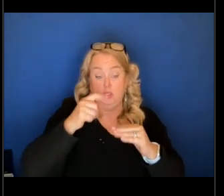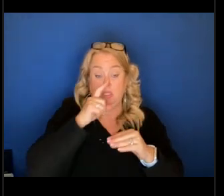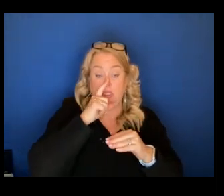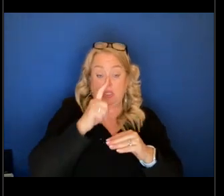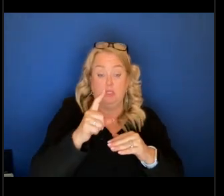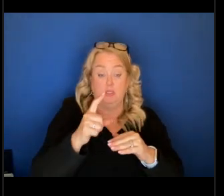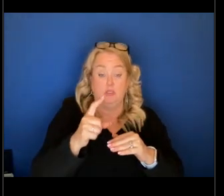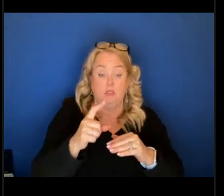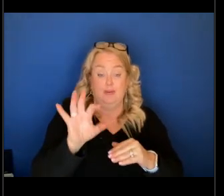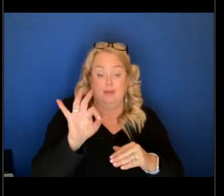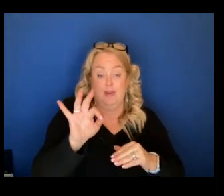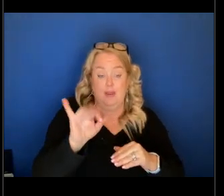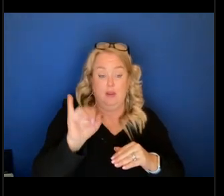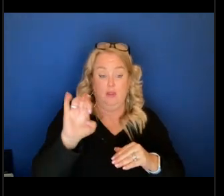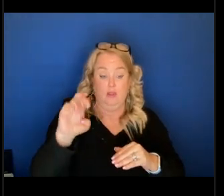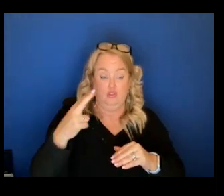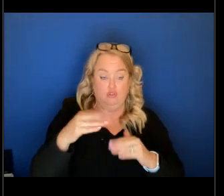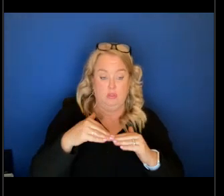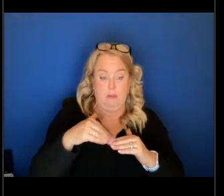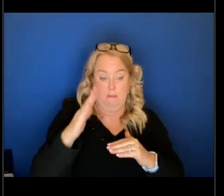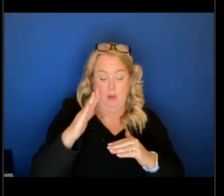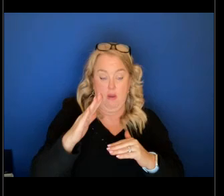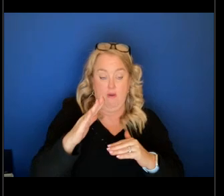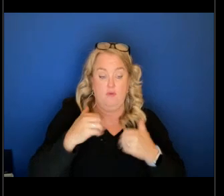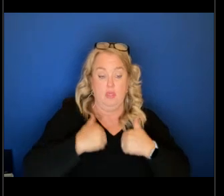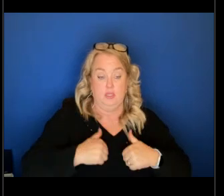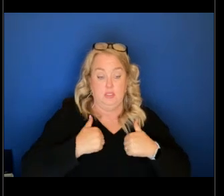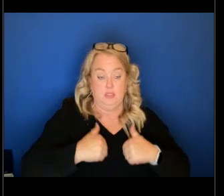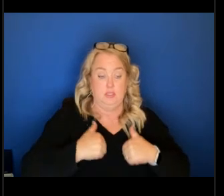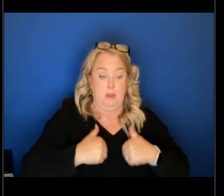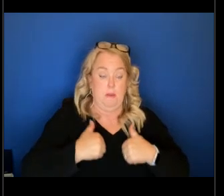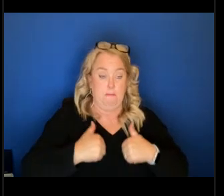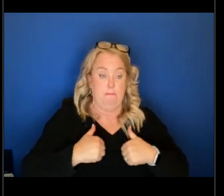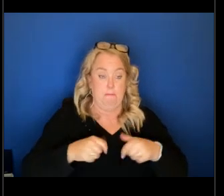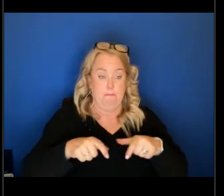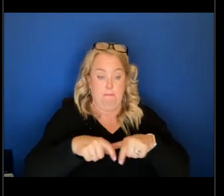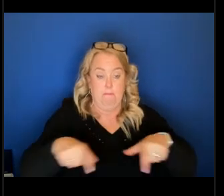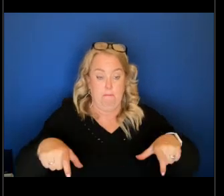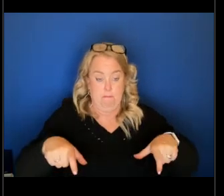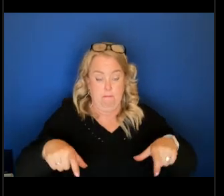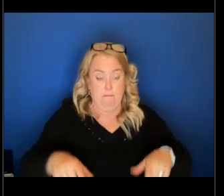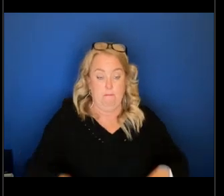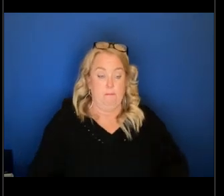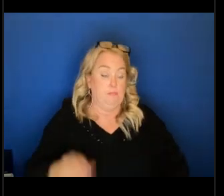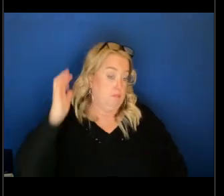for the grab bar is 9 inches above the tub rim.